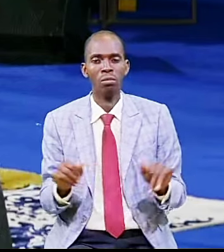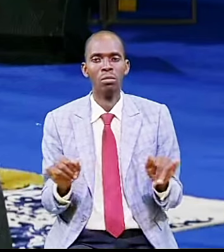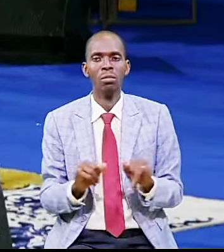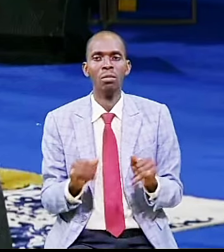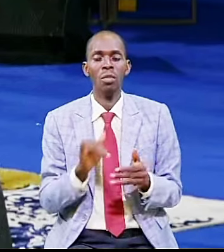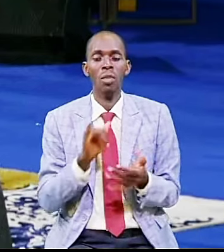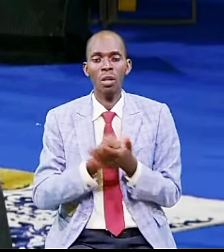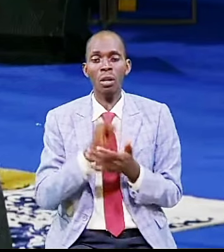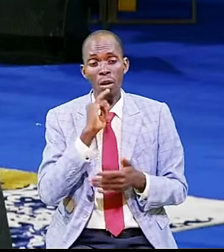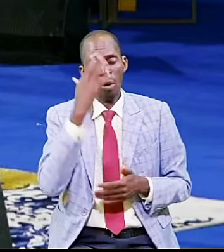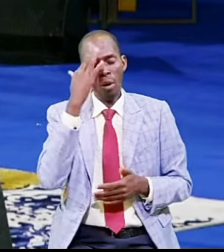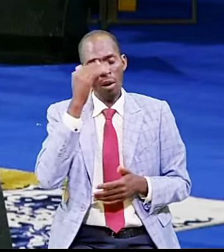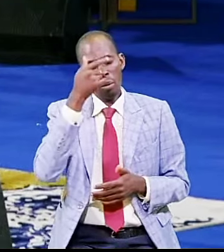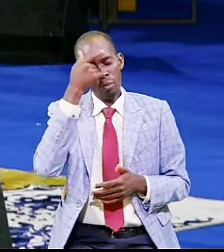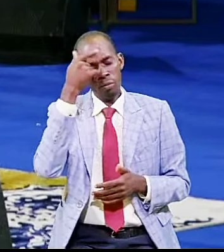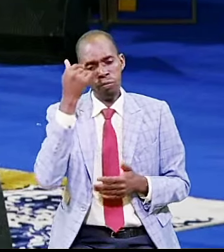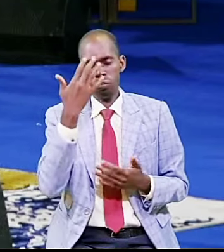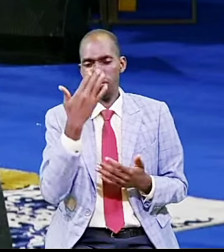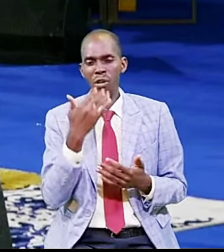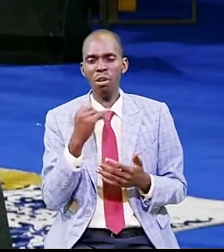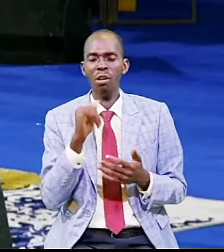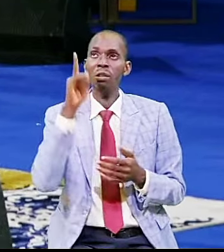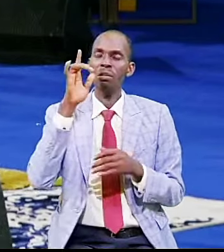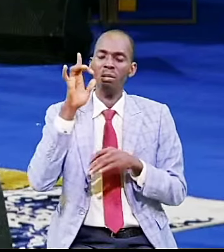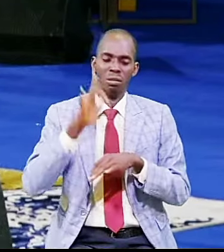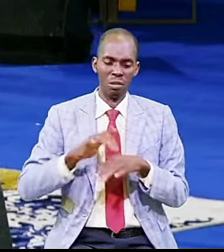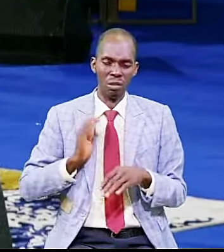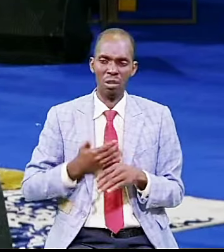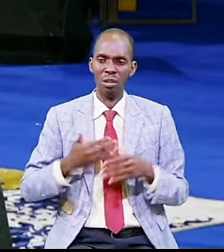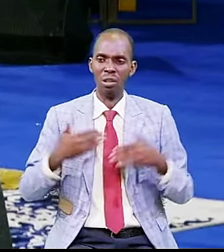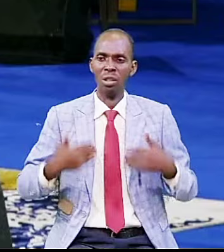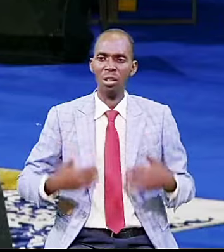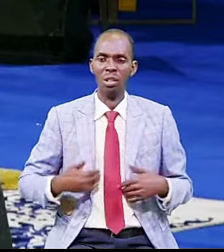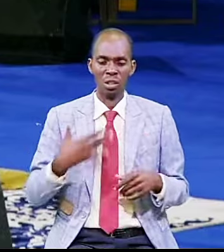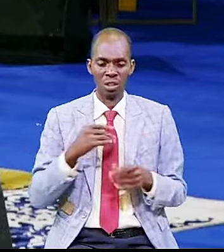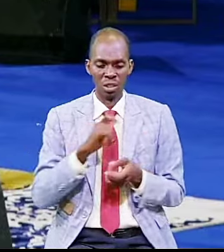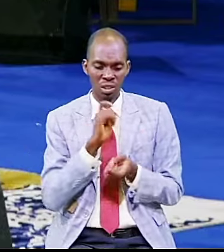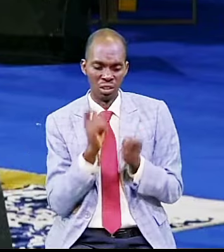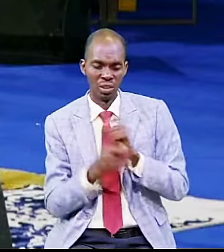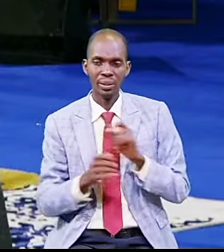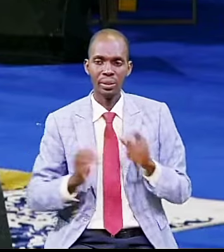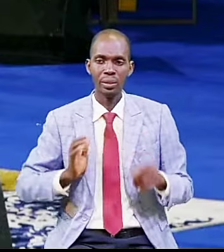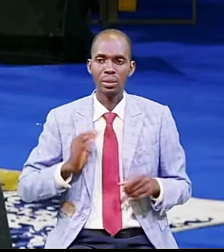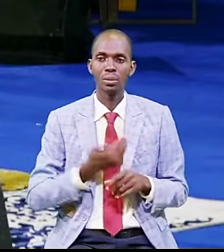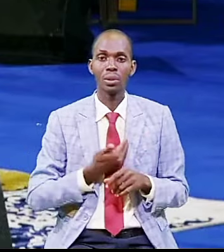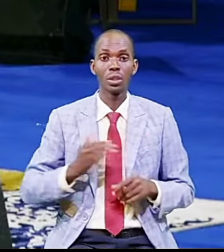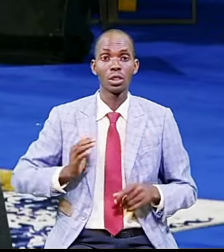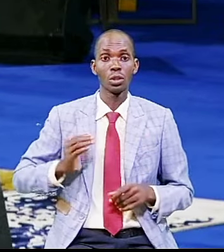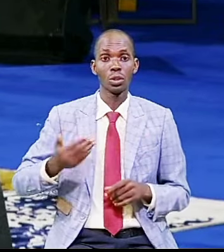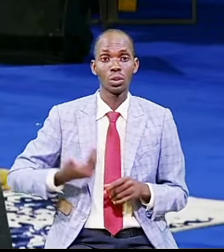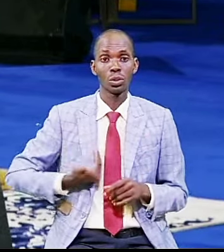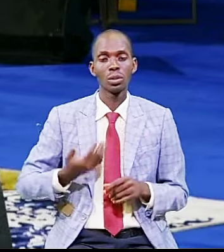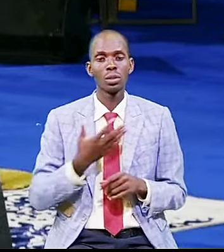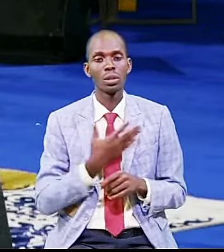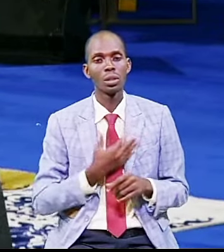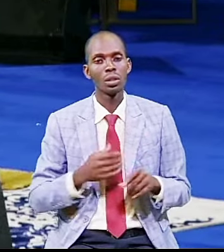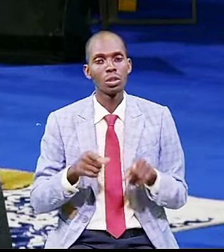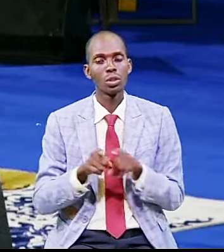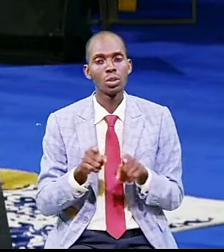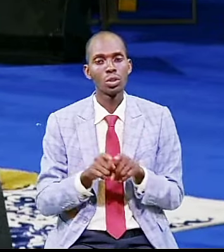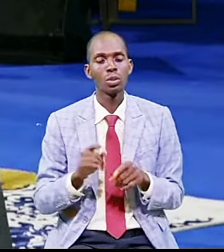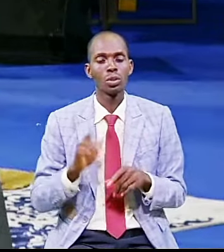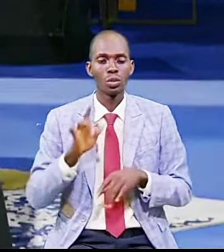It transforms our soul. And then he talks about the spirit. The spirit is the